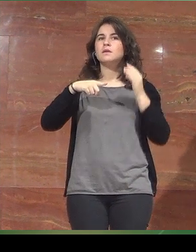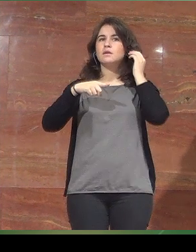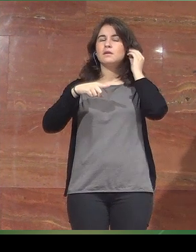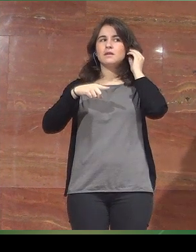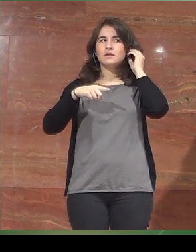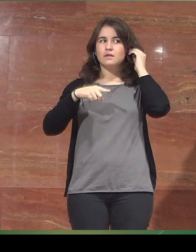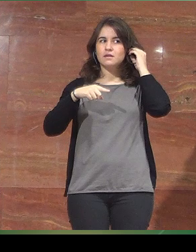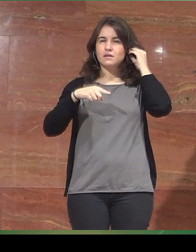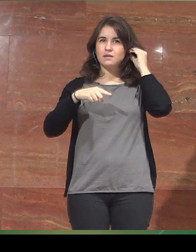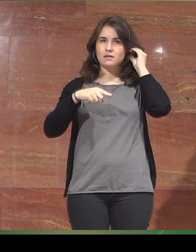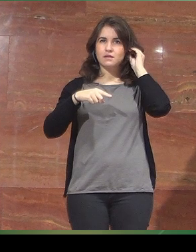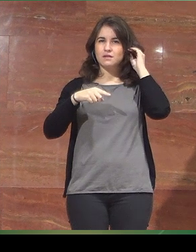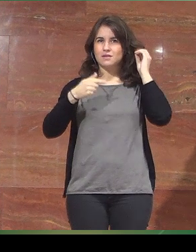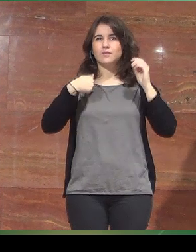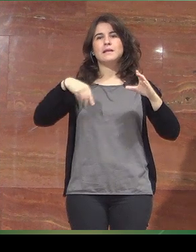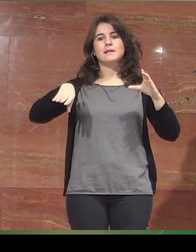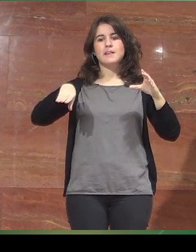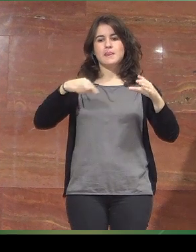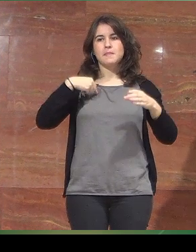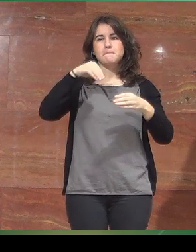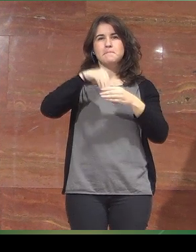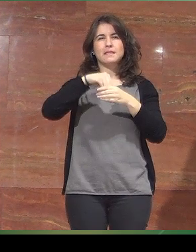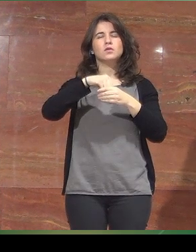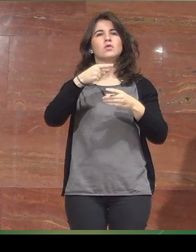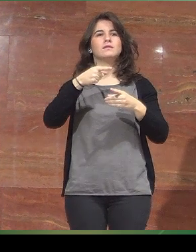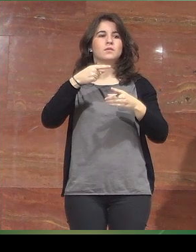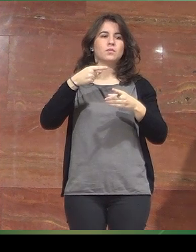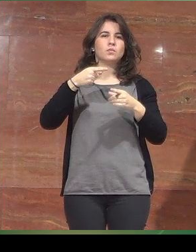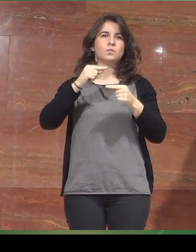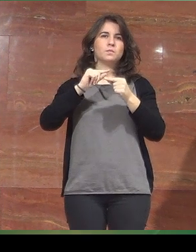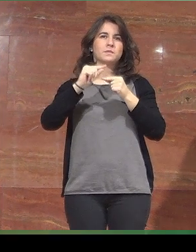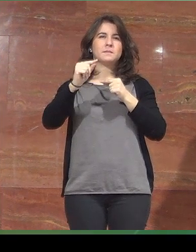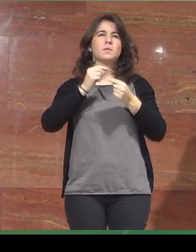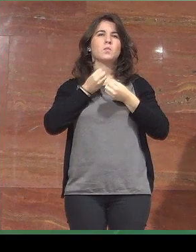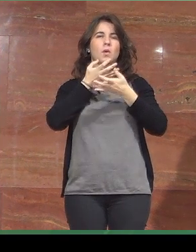transmitters so that people would understand when they were close to signs.